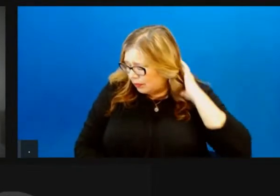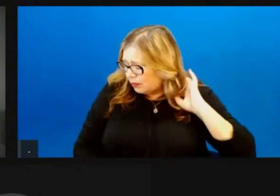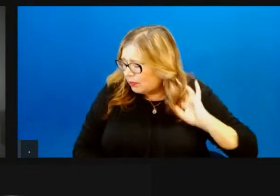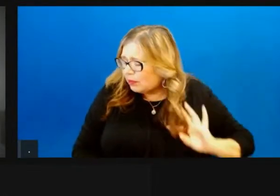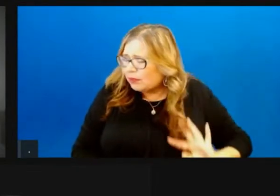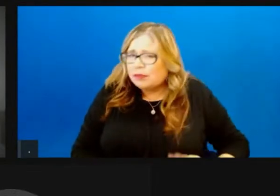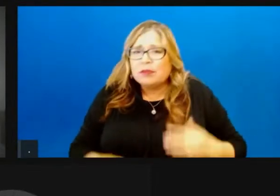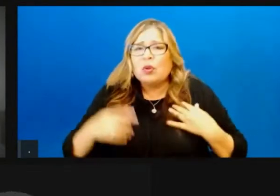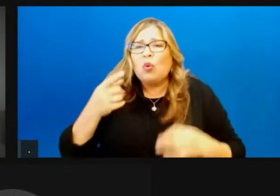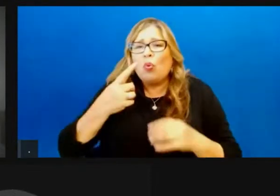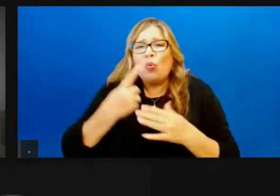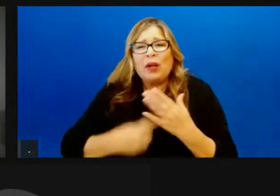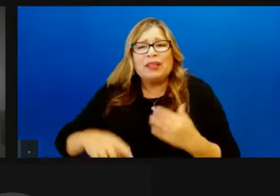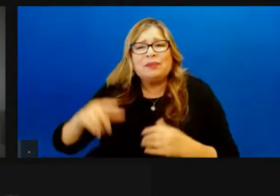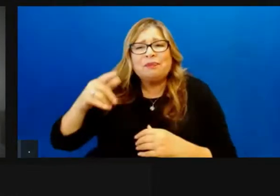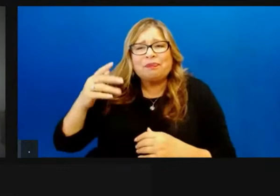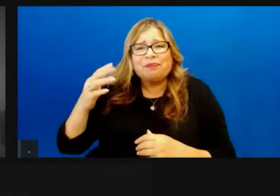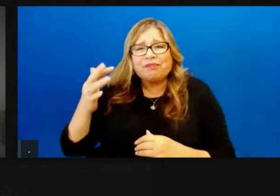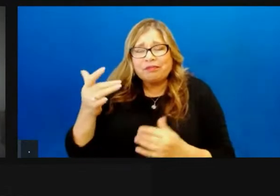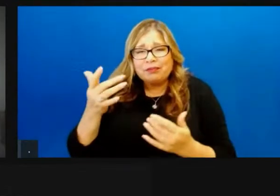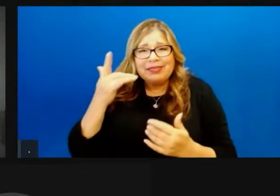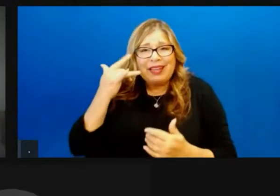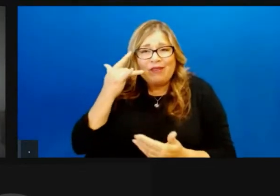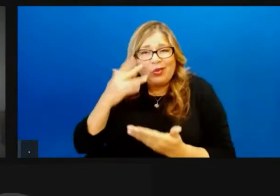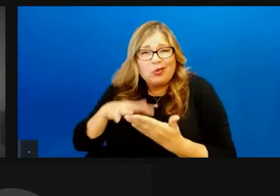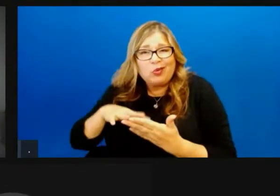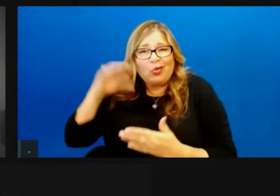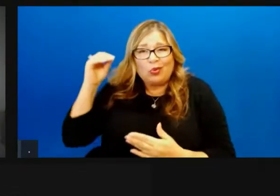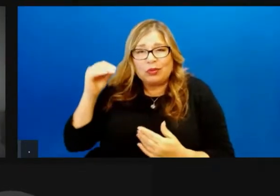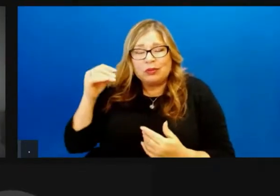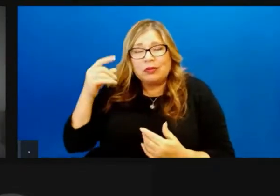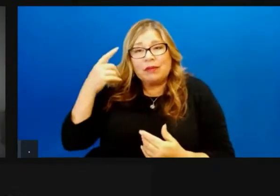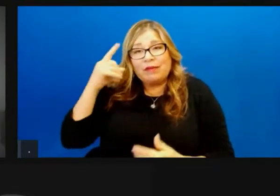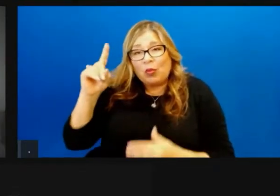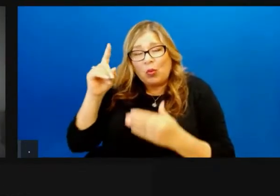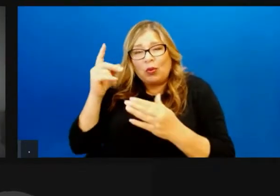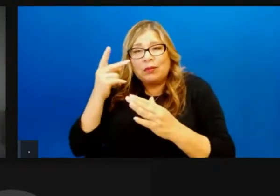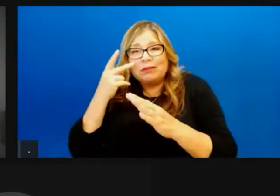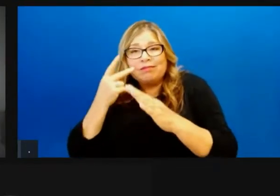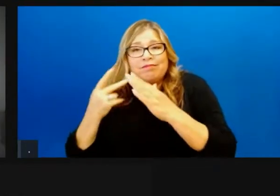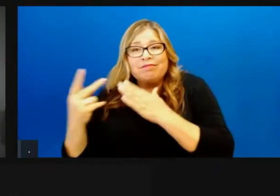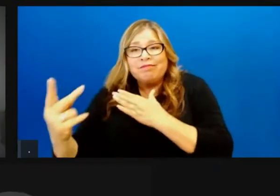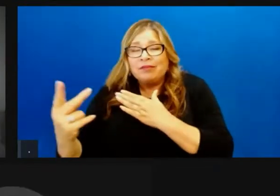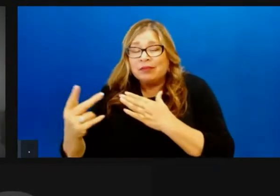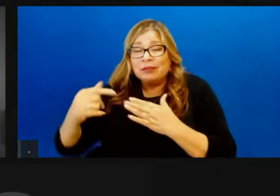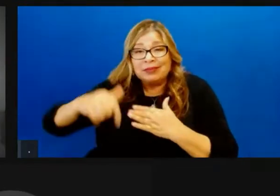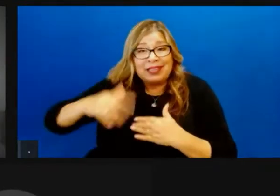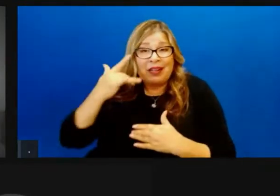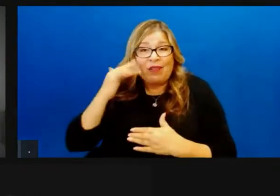of long-term changes do you see happening around the state? What